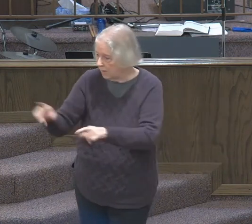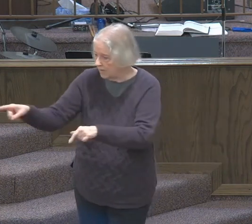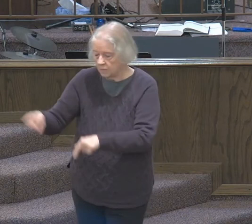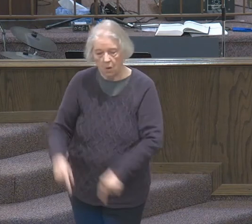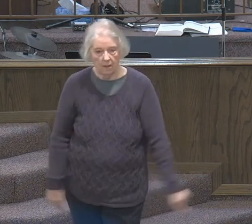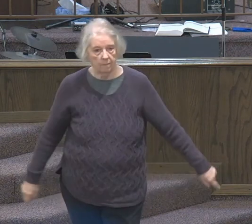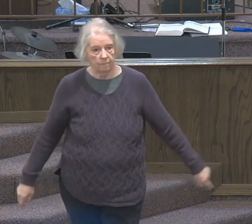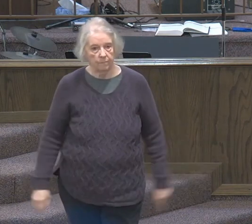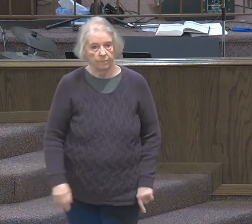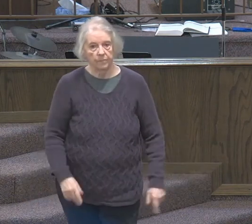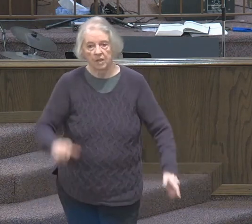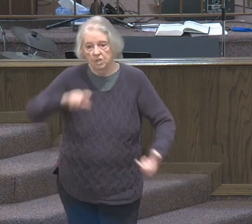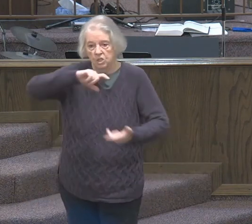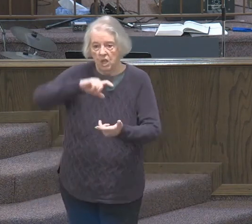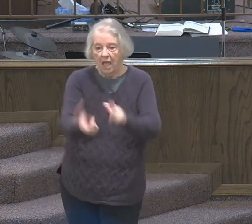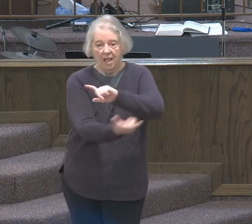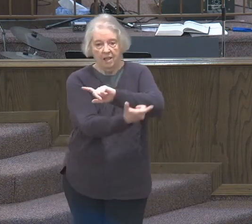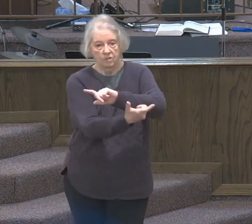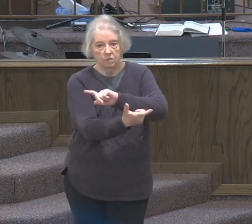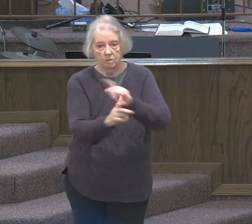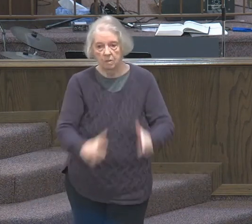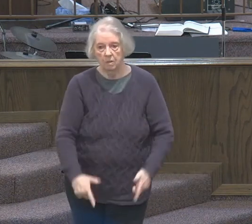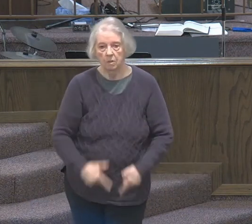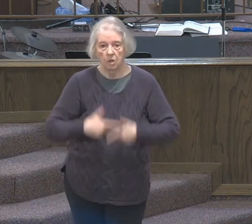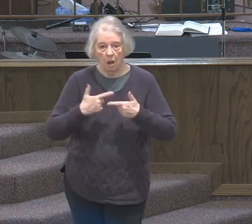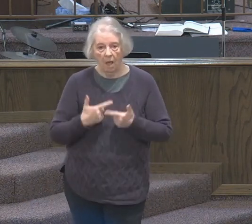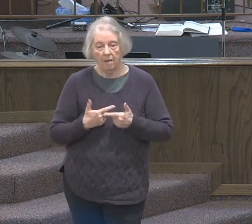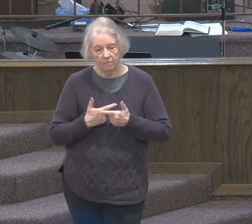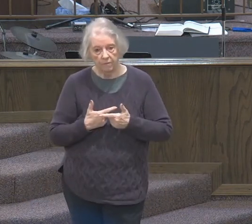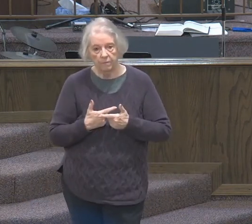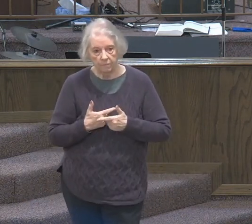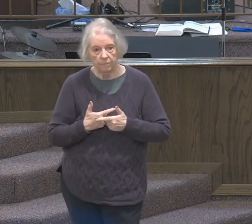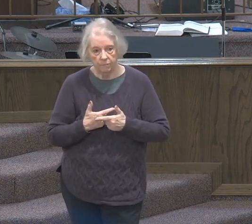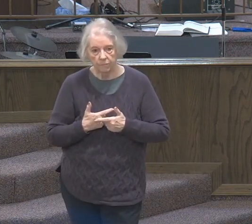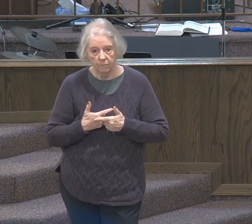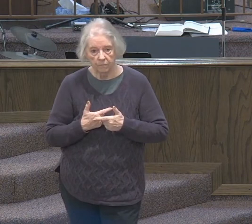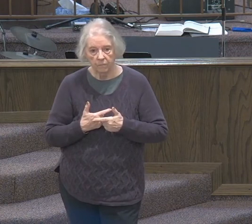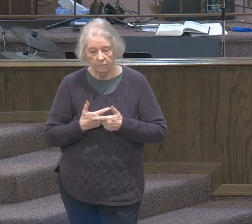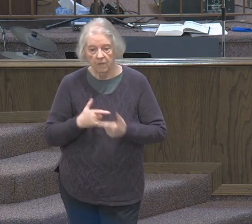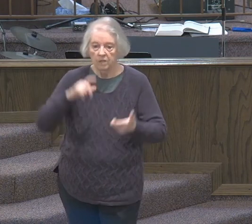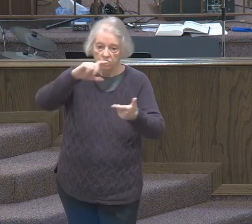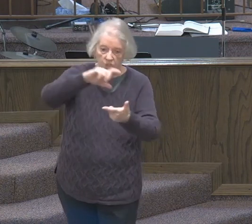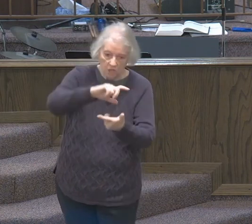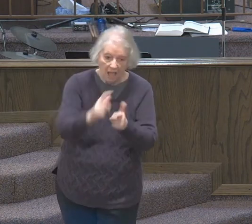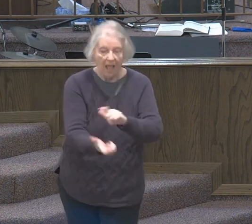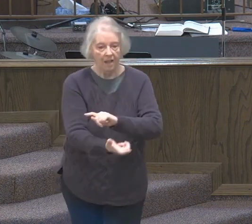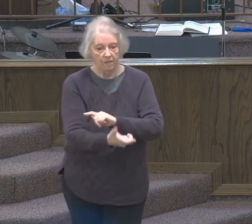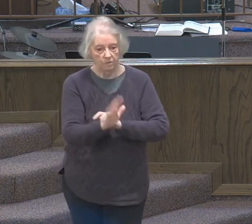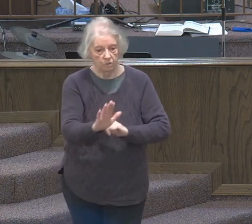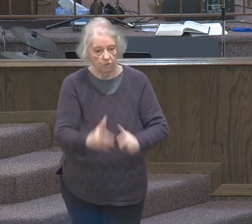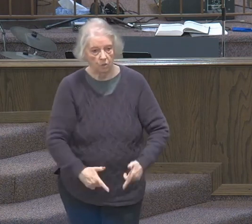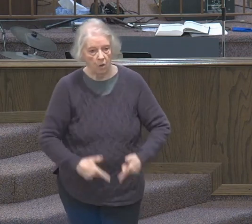and it doesn't move you to repent, then all you did was hear a message about repentance, but you